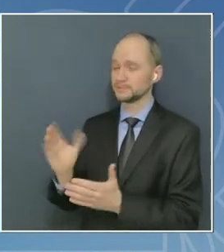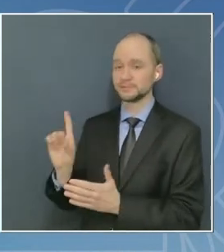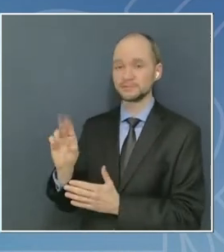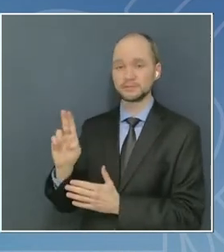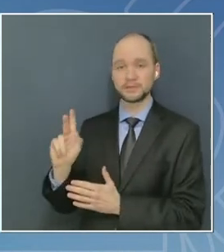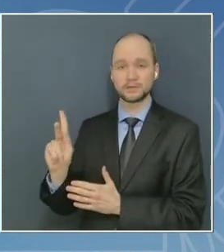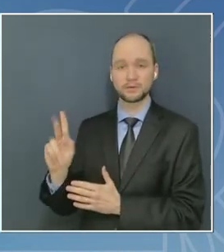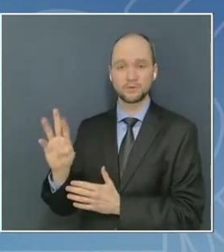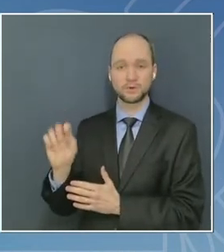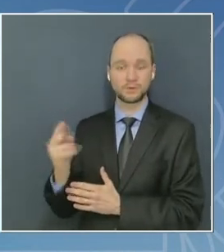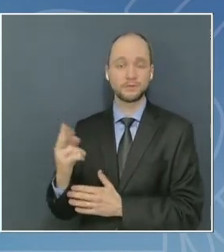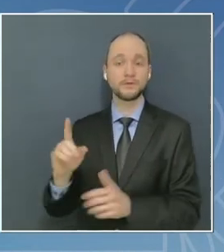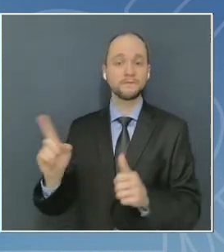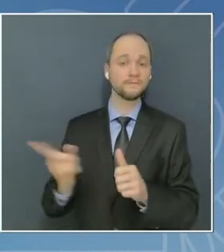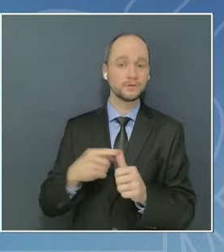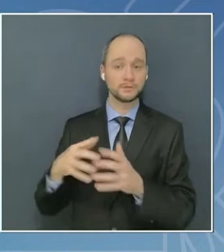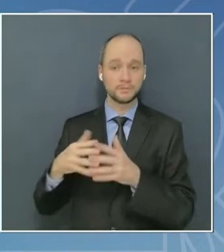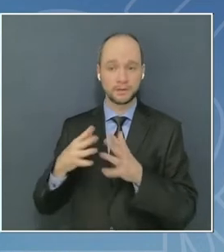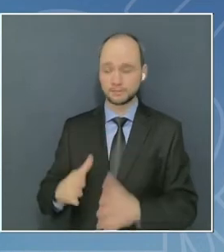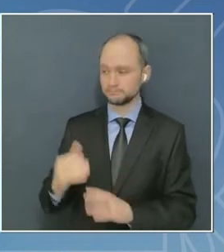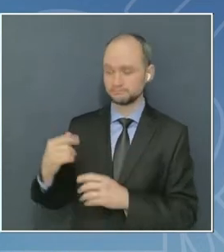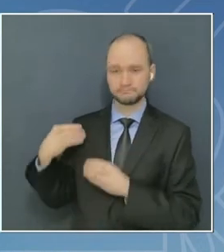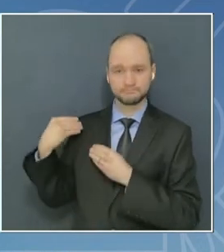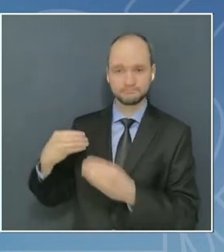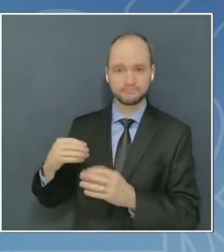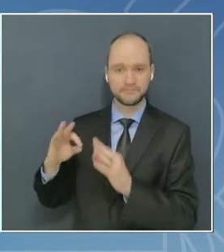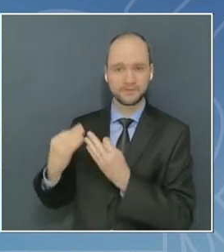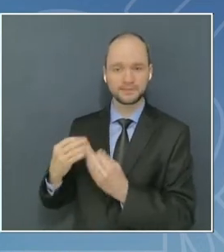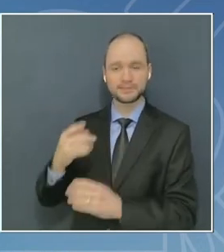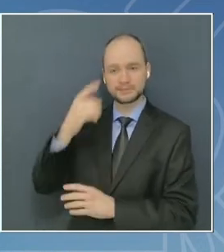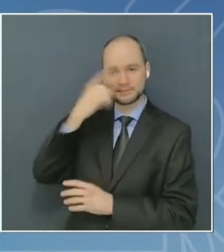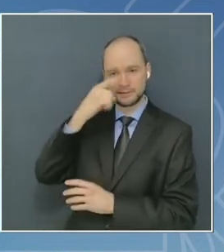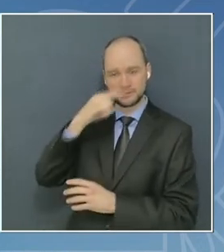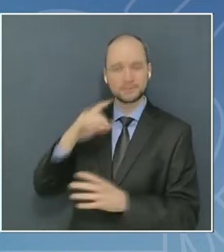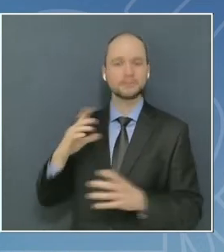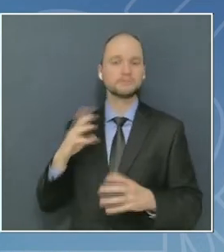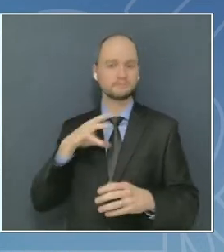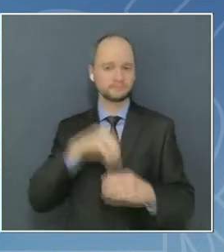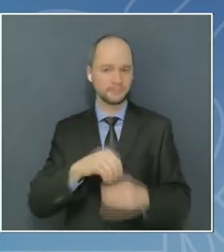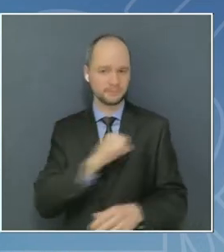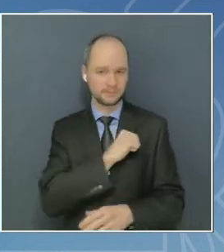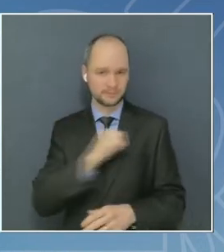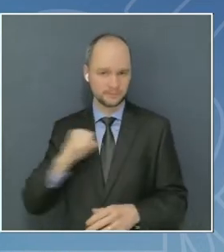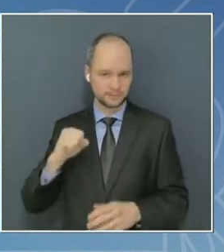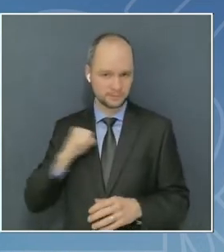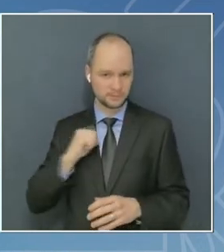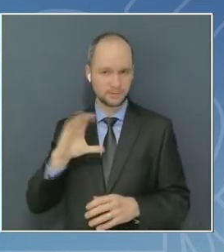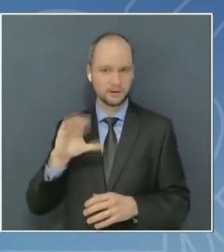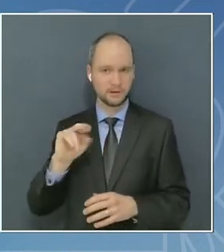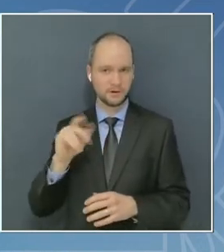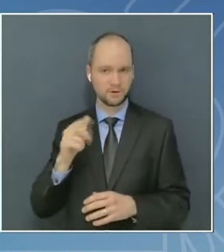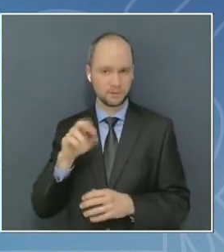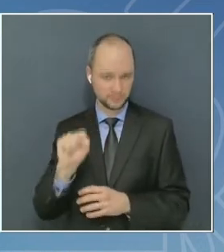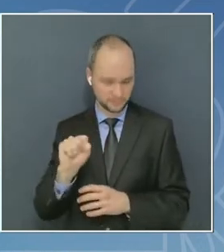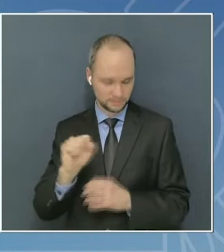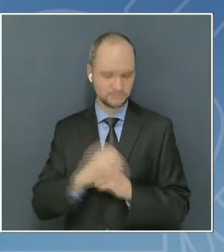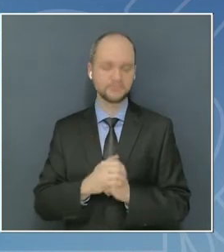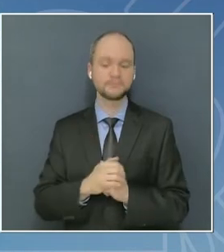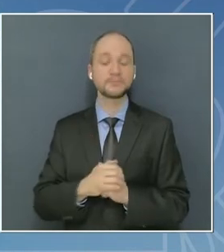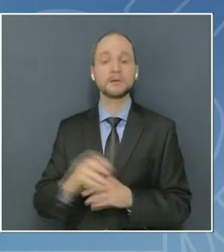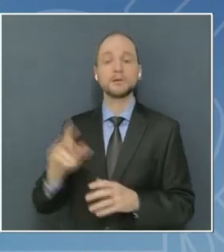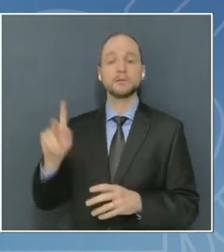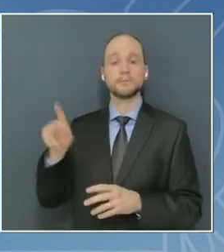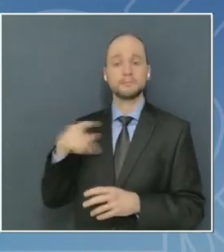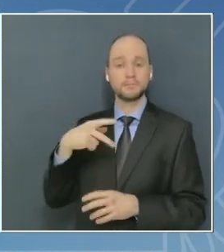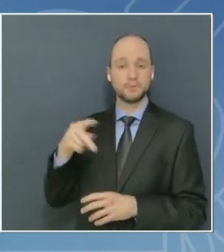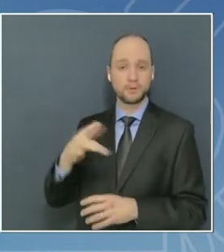American of Thai heritage to ever serve in Congress. She's also a veteran of the Iraq War, Purple Heart recipient, former Assistant